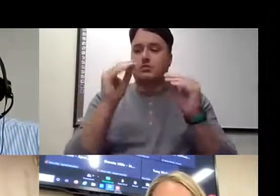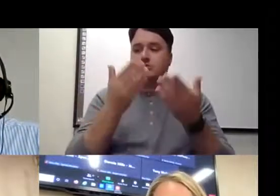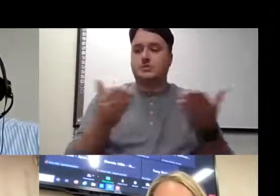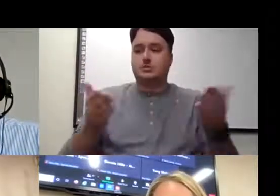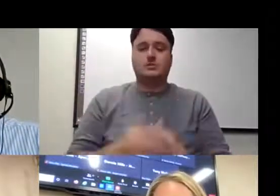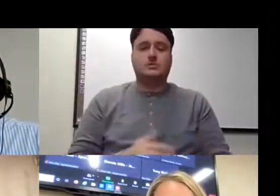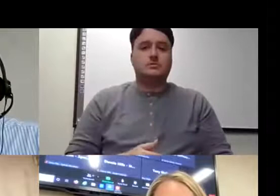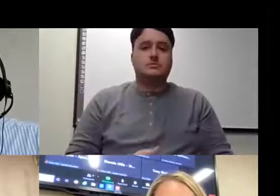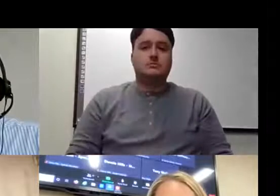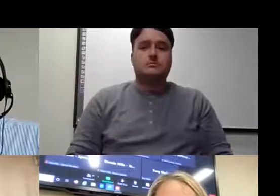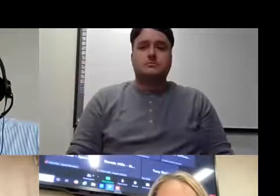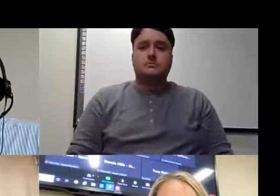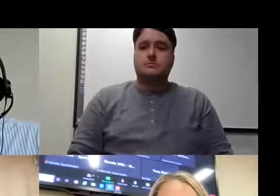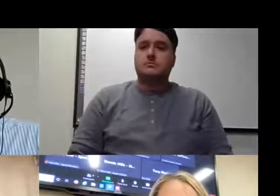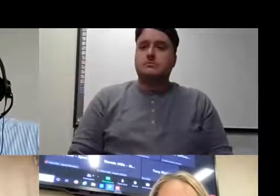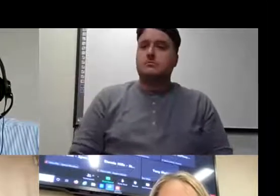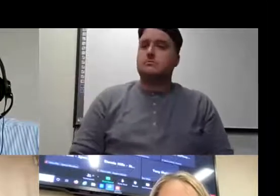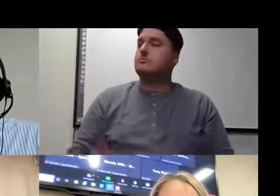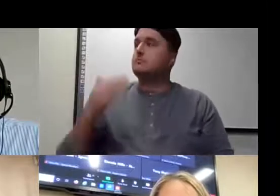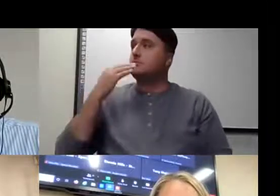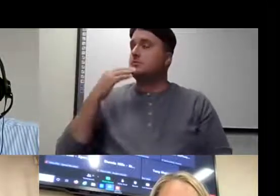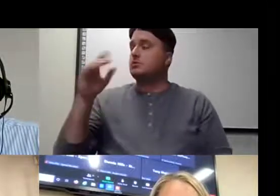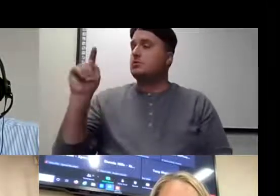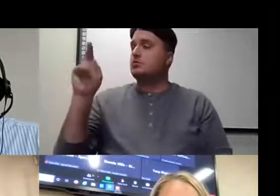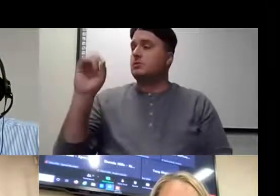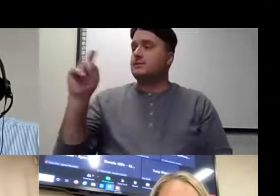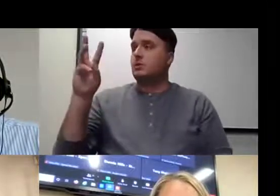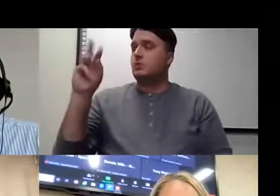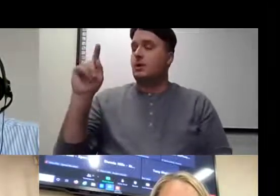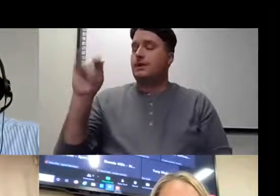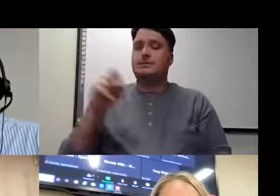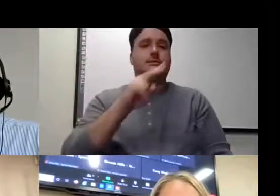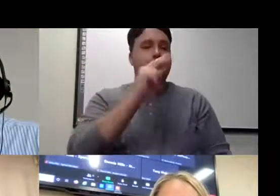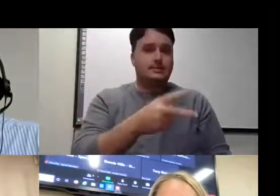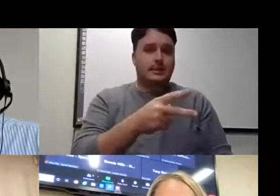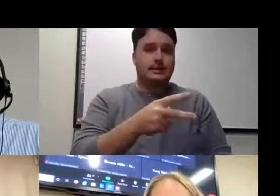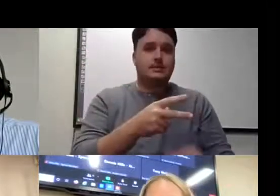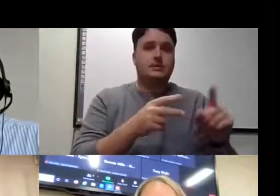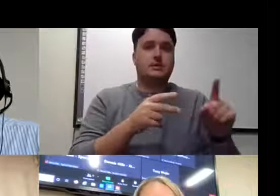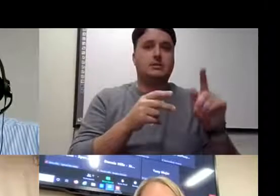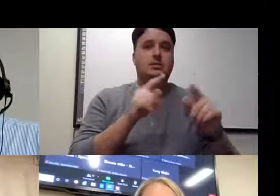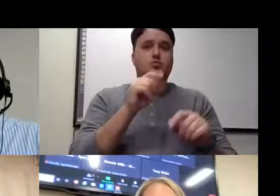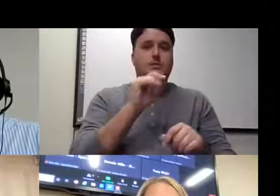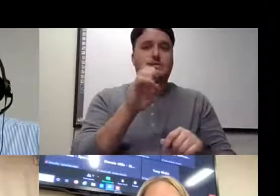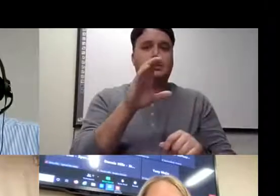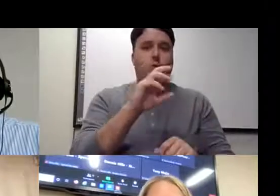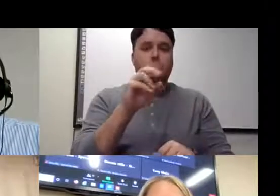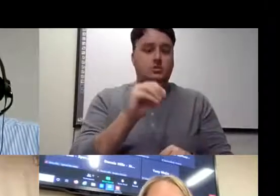Second. Thank you, Trustee Watkins for the motion, Trustee Corzo for the second. Roll call vote, Trustee Corzo.